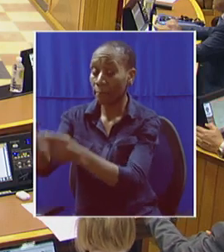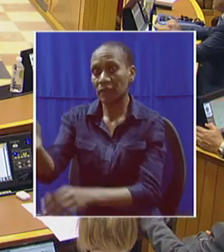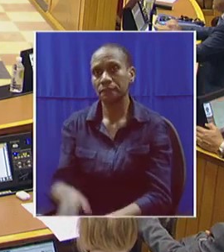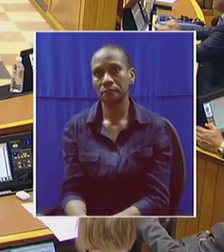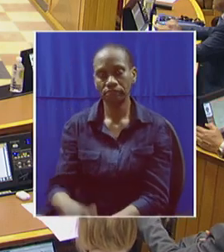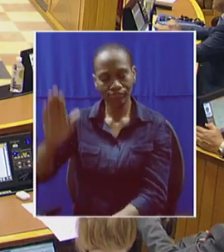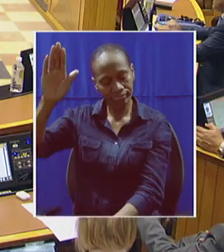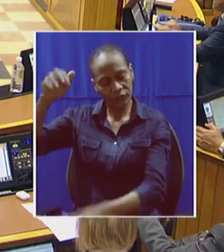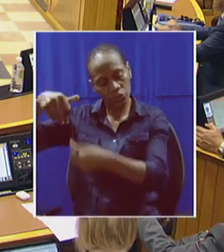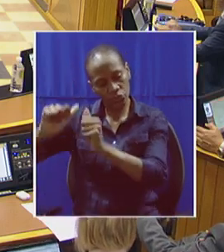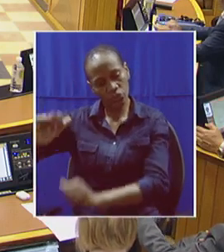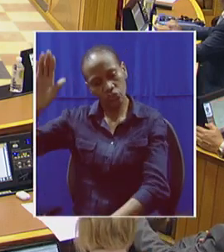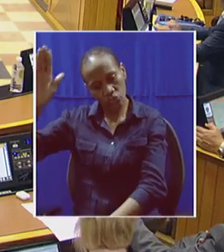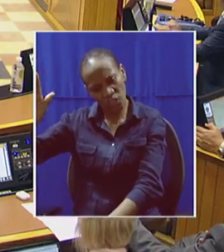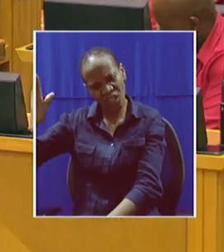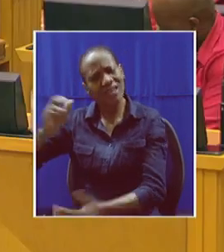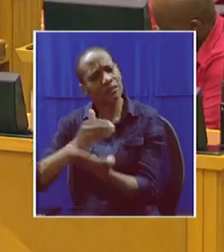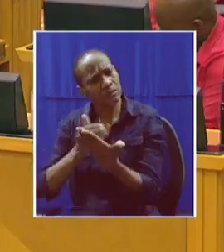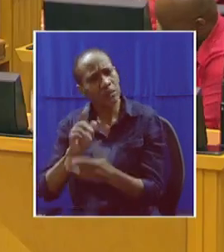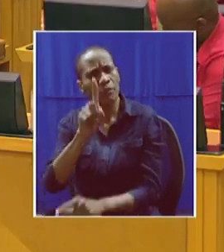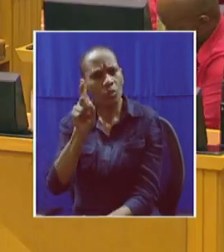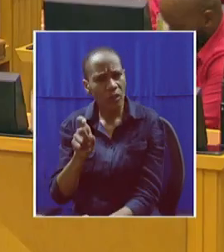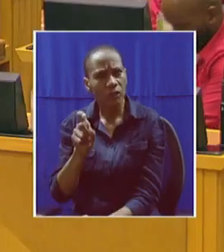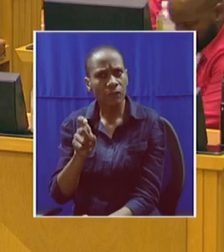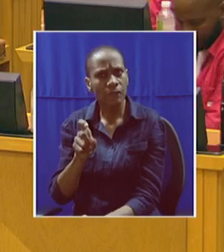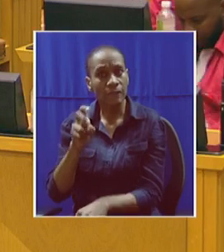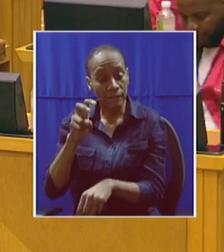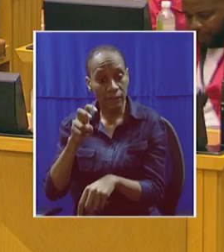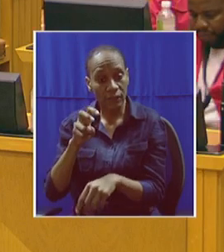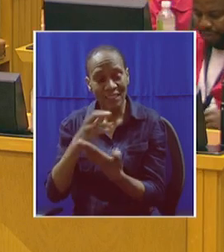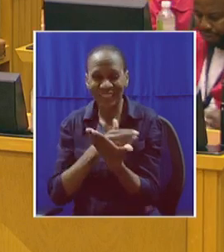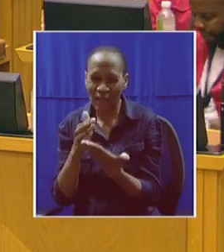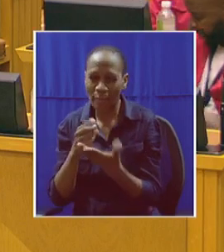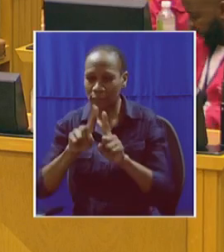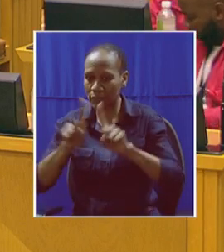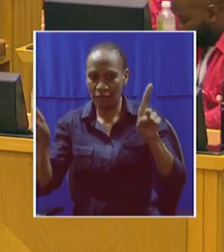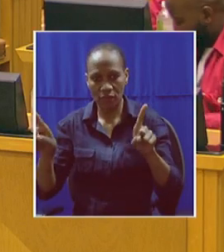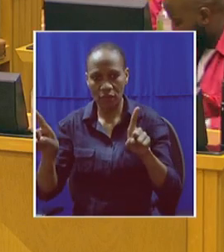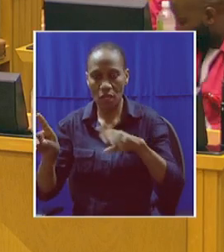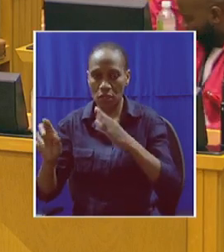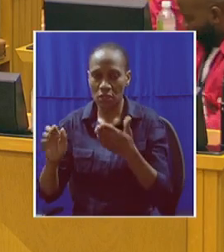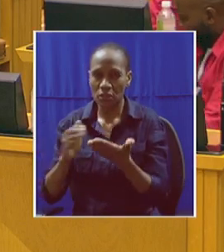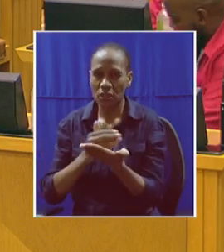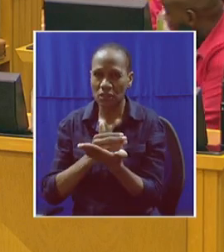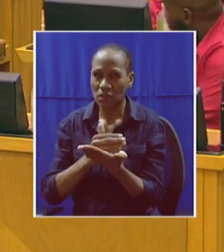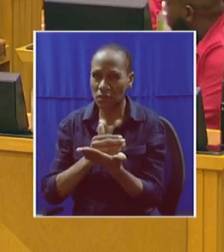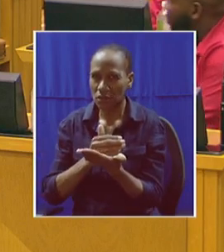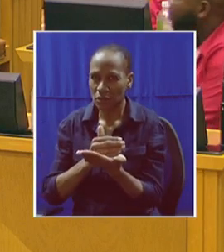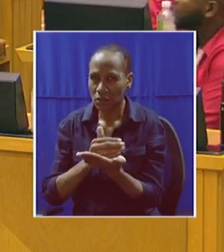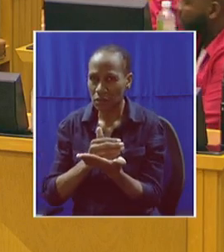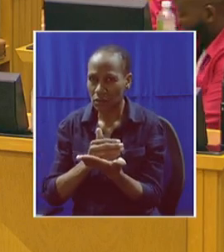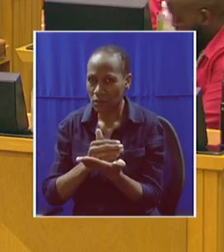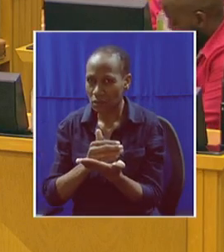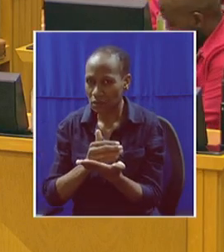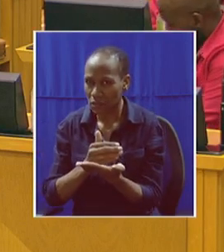chairperson there are questions that are specific to her and to her department is the second time she's saying that she cannot give a response she's going to consult